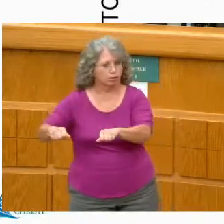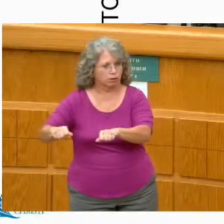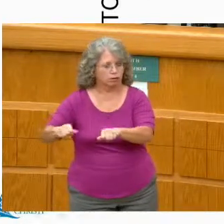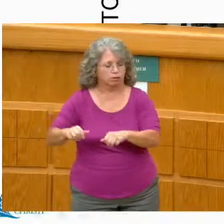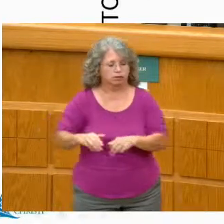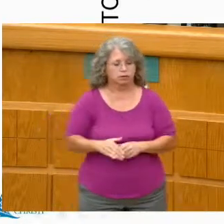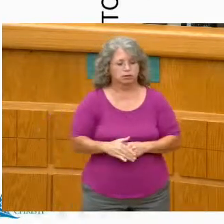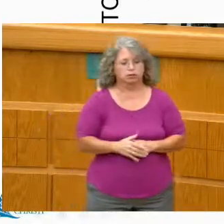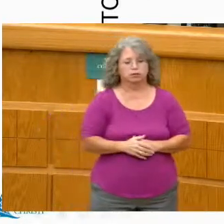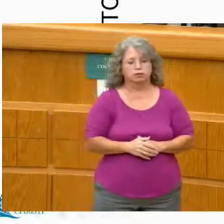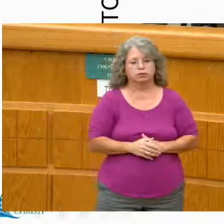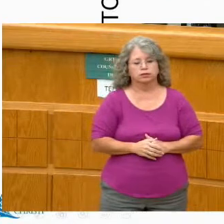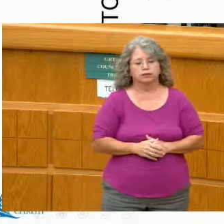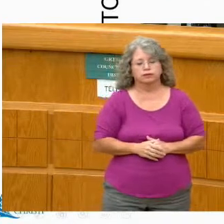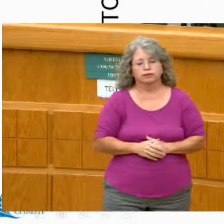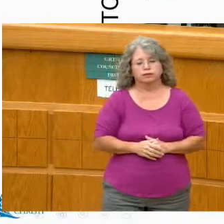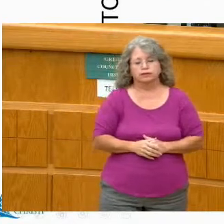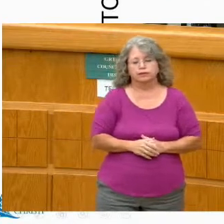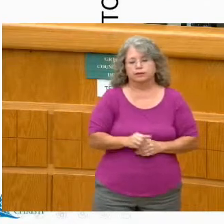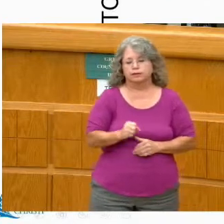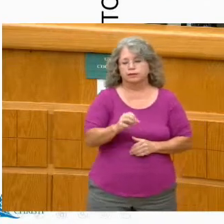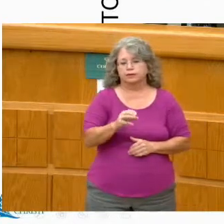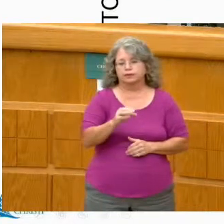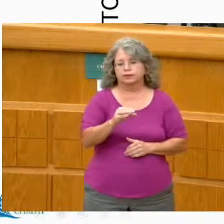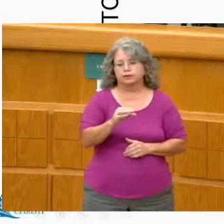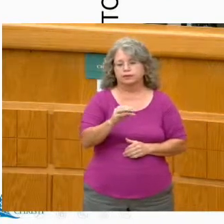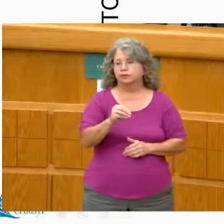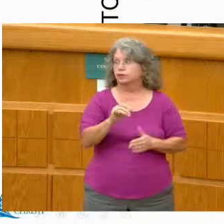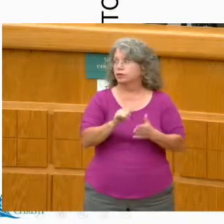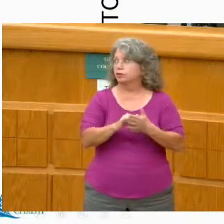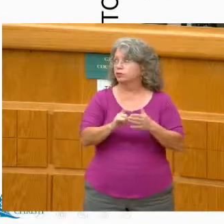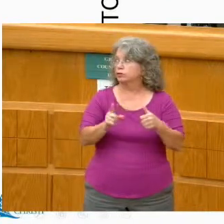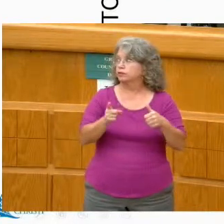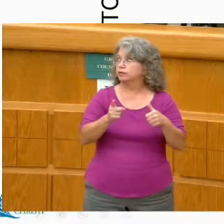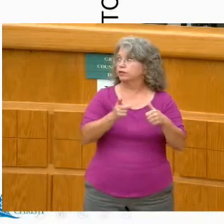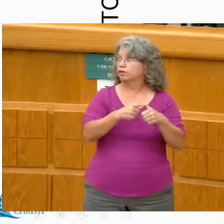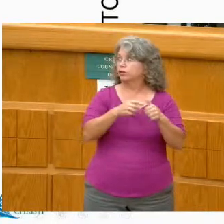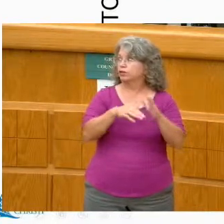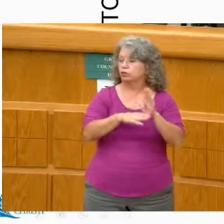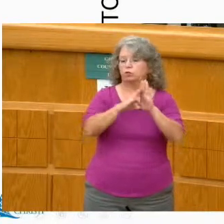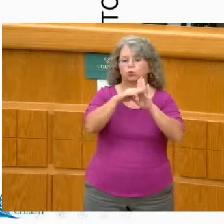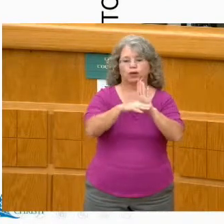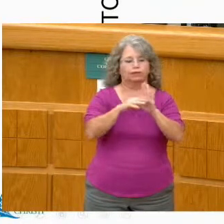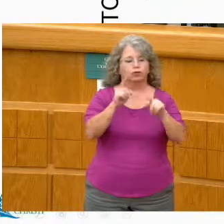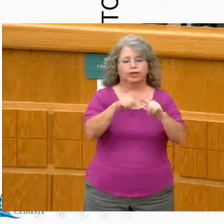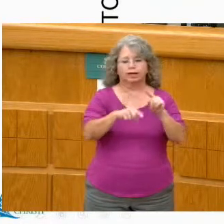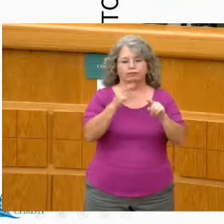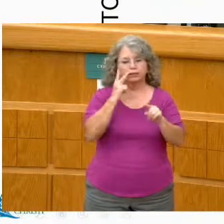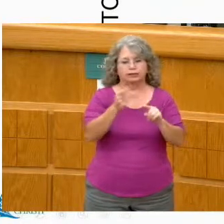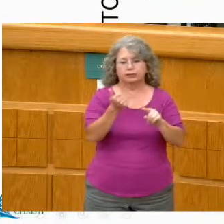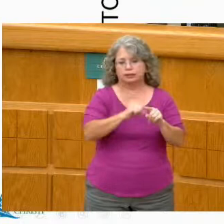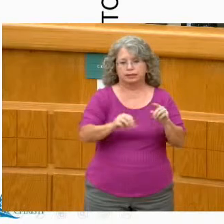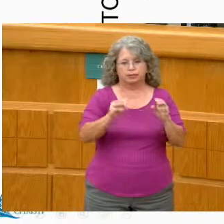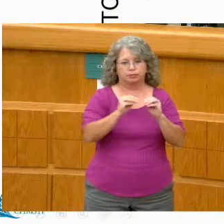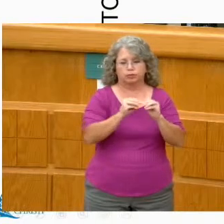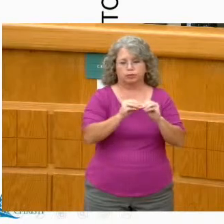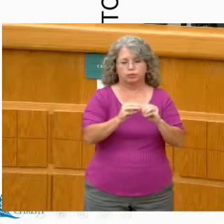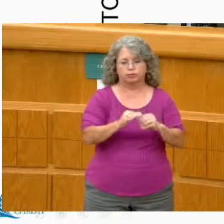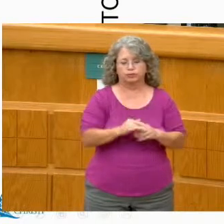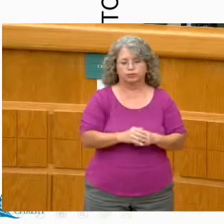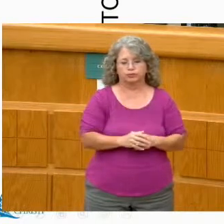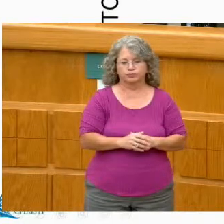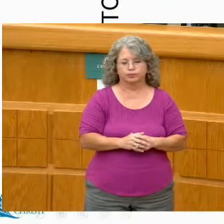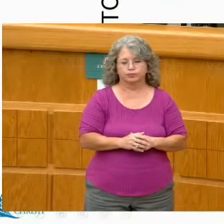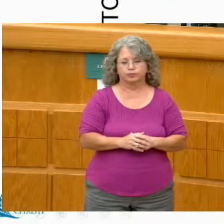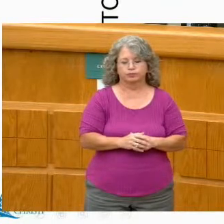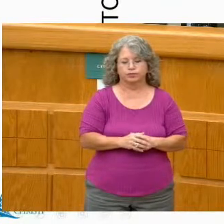probables. So just to remind you, this was the first wave way back here, and we can't even see it anymore. There's so